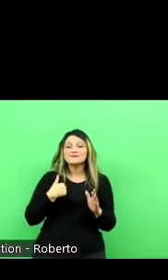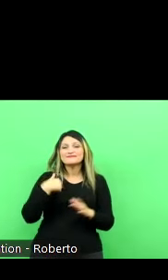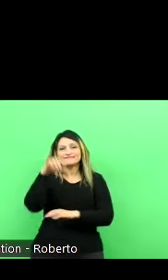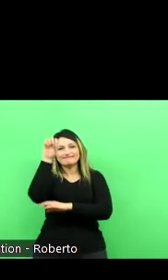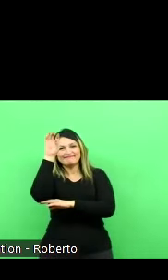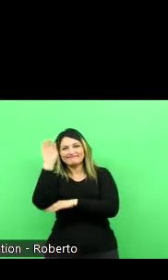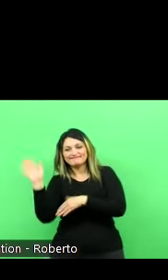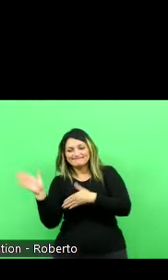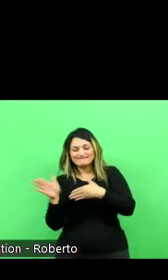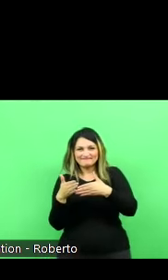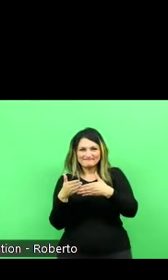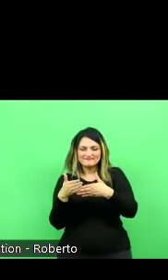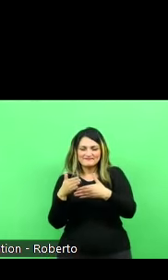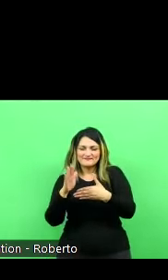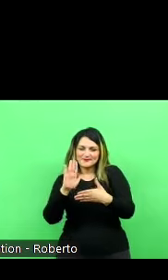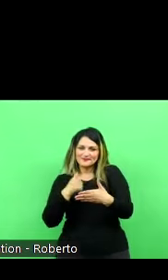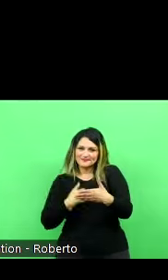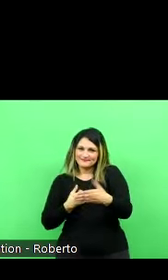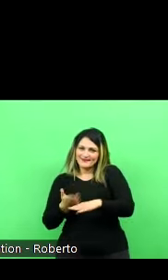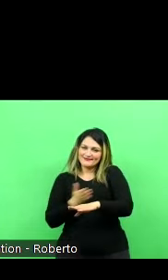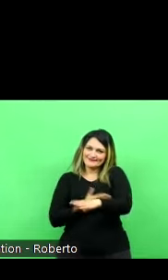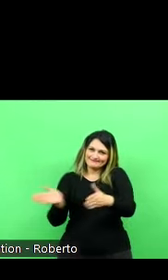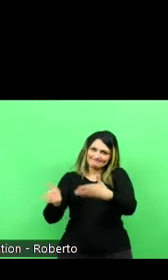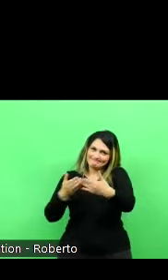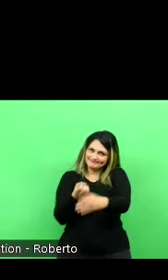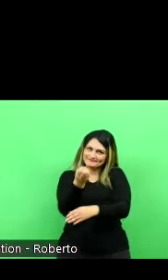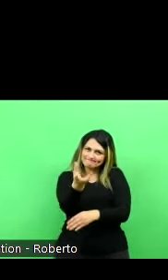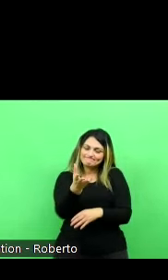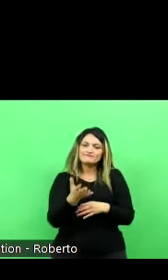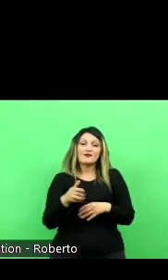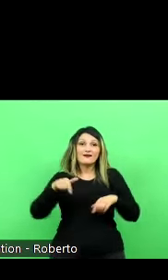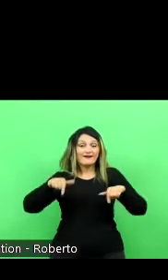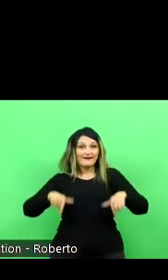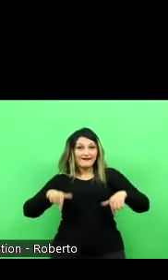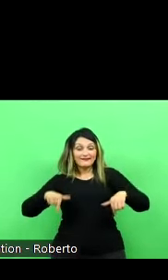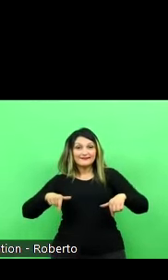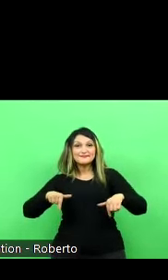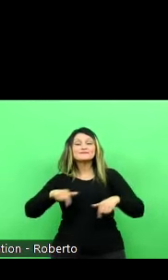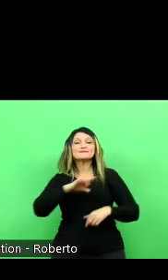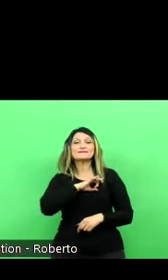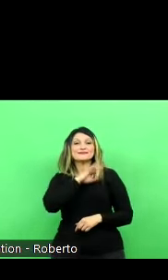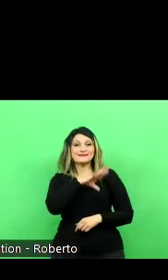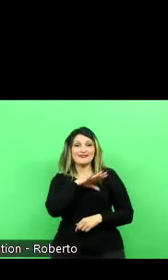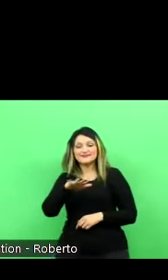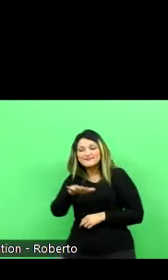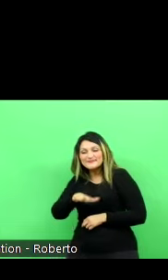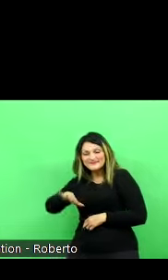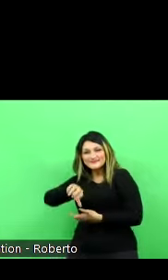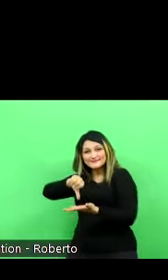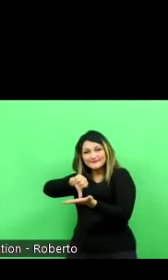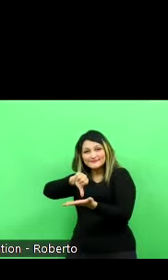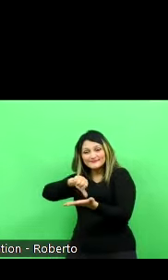I would like to emphasize that Paduel's experience in inclusion of persons with disabilities